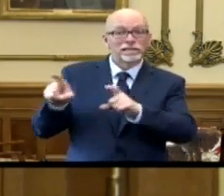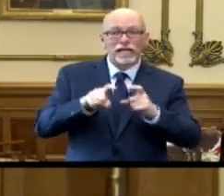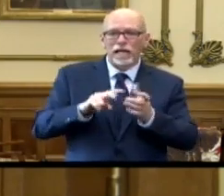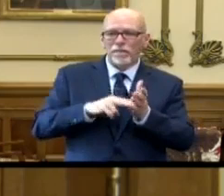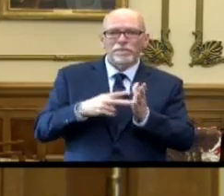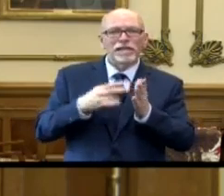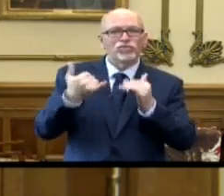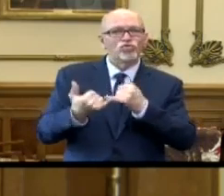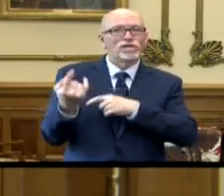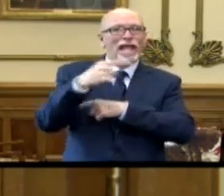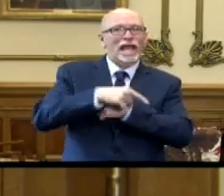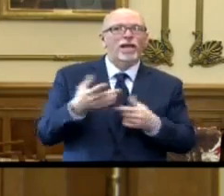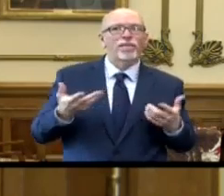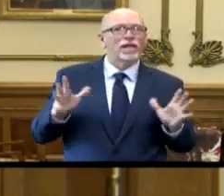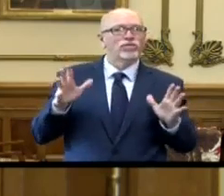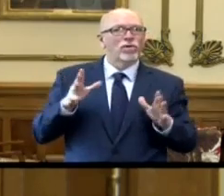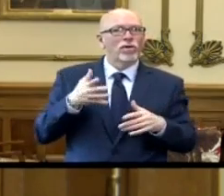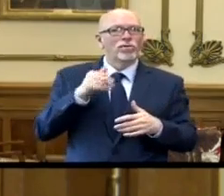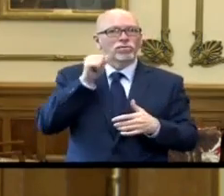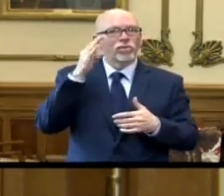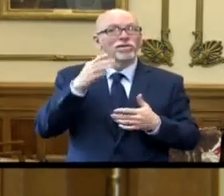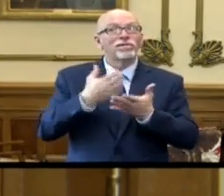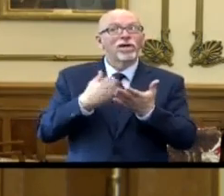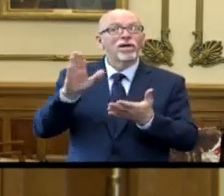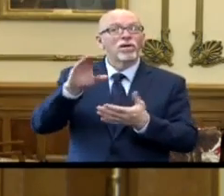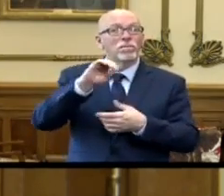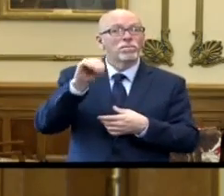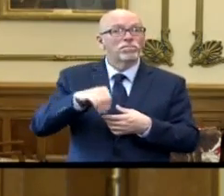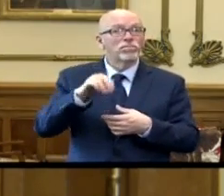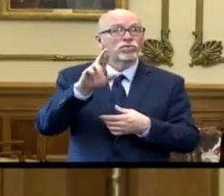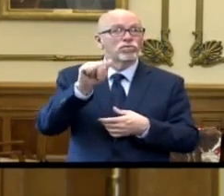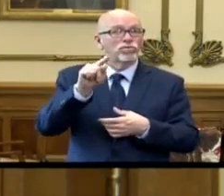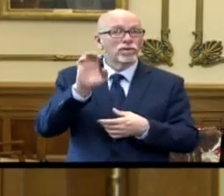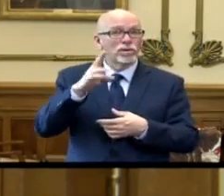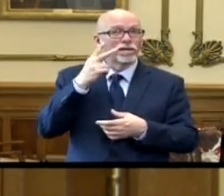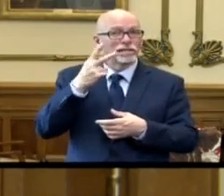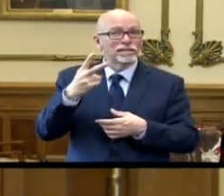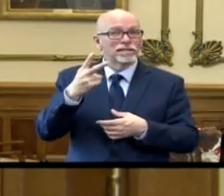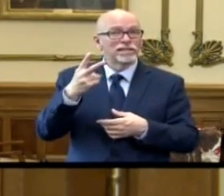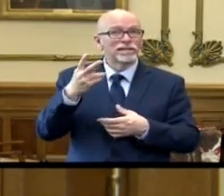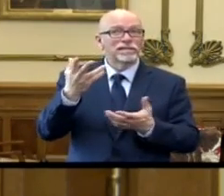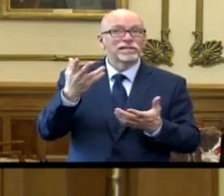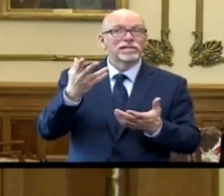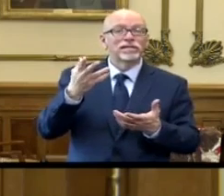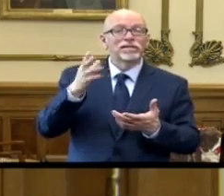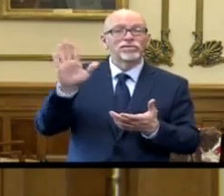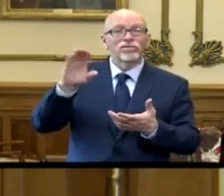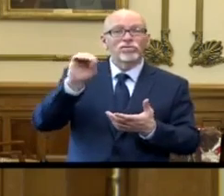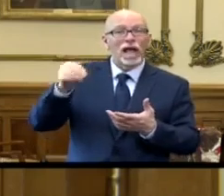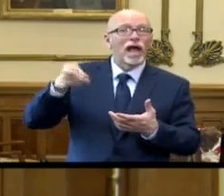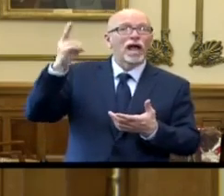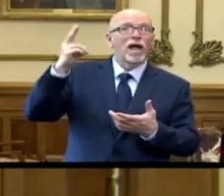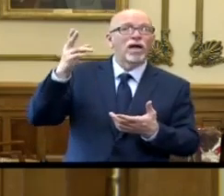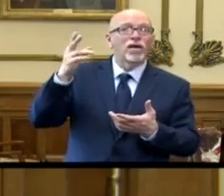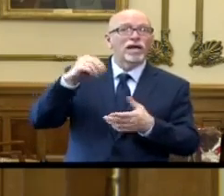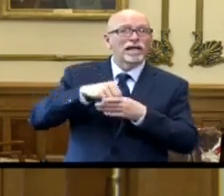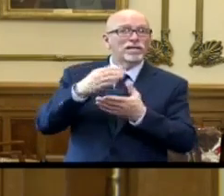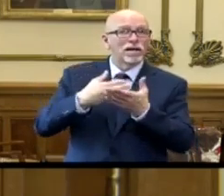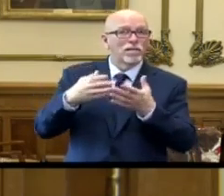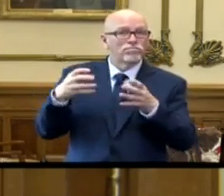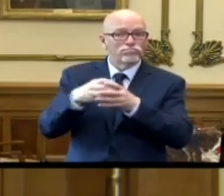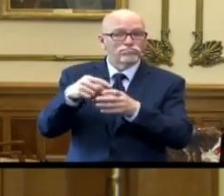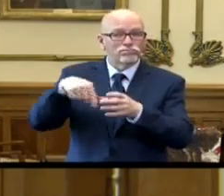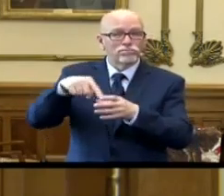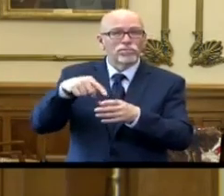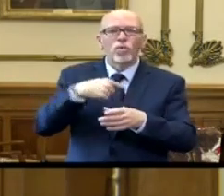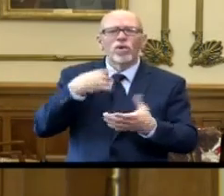So some of the rates that you may see elsewhere, the rates were just higher in congregate settings.